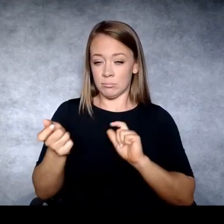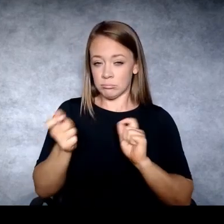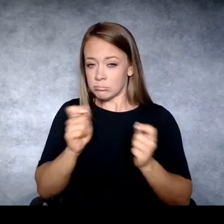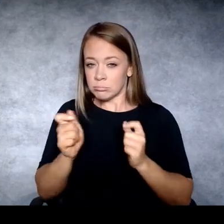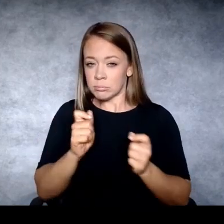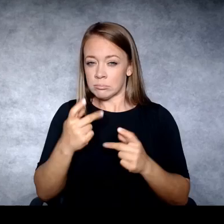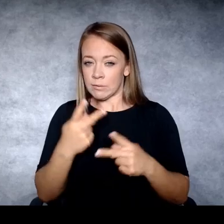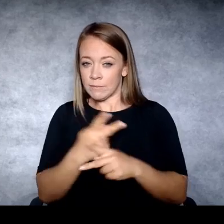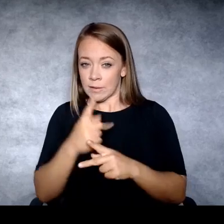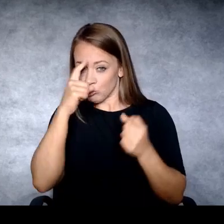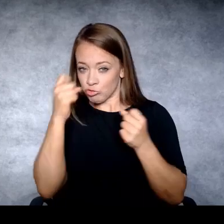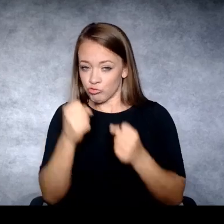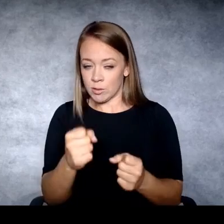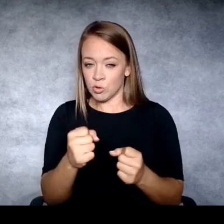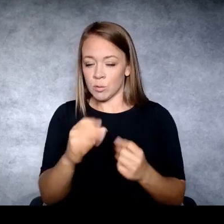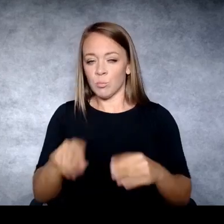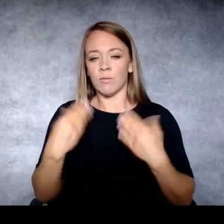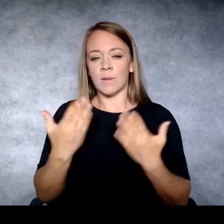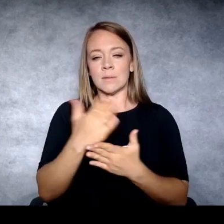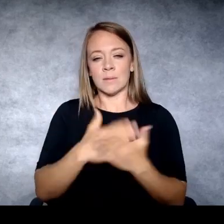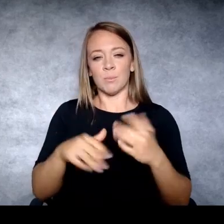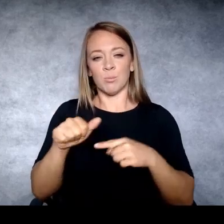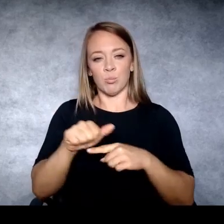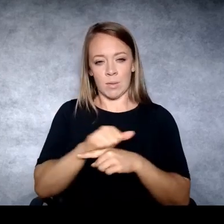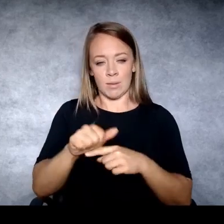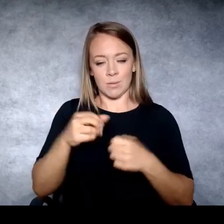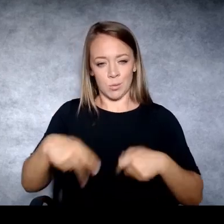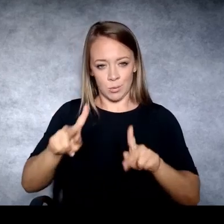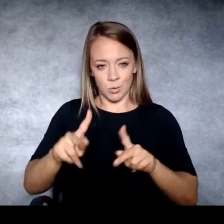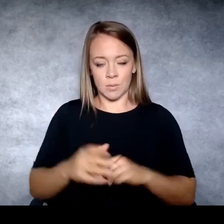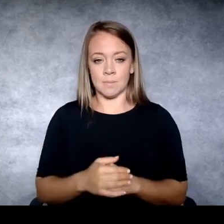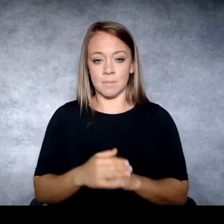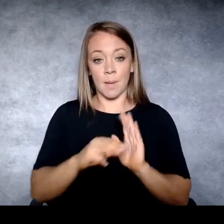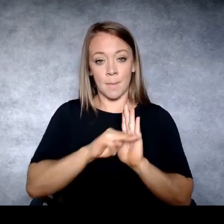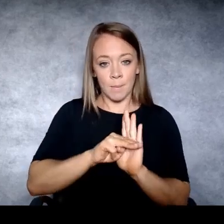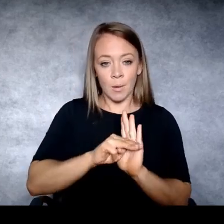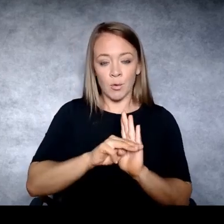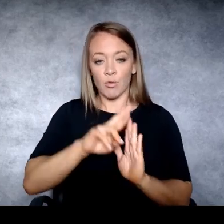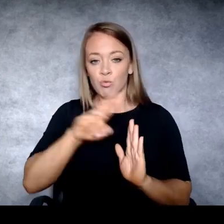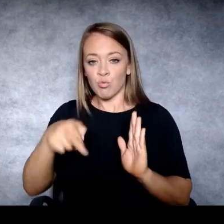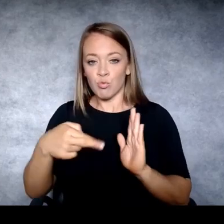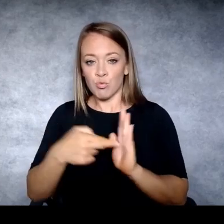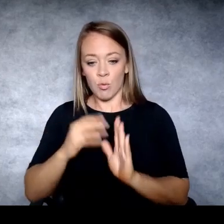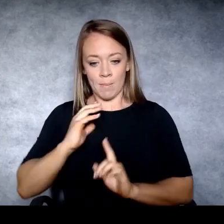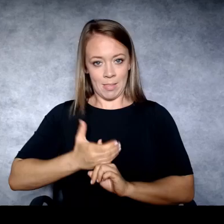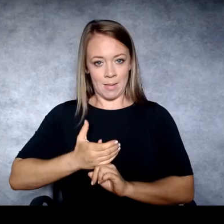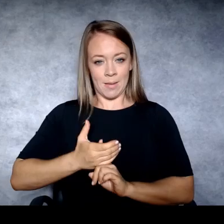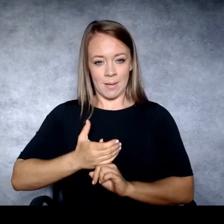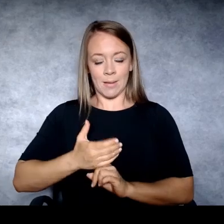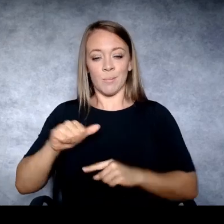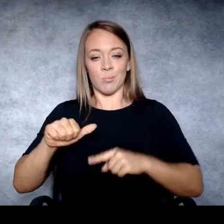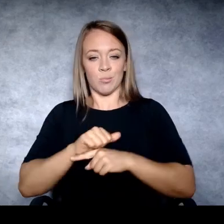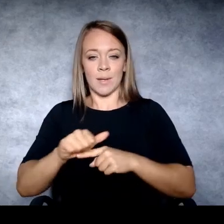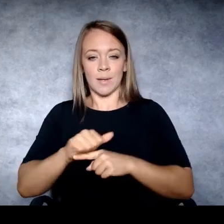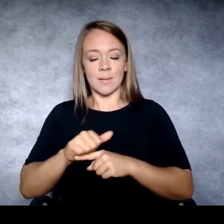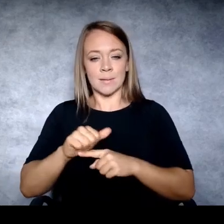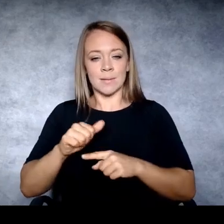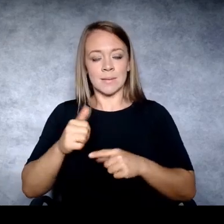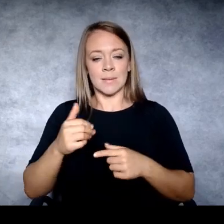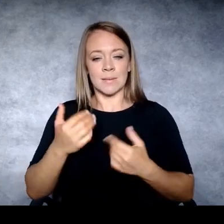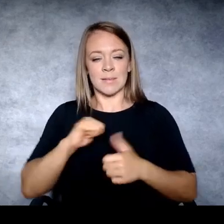strategy, provide practice opportunities. Model, role play, and practice to set up students for